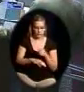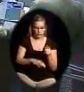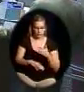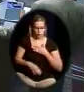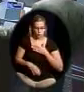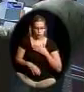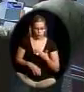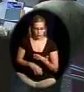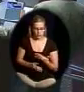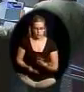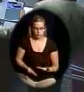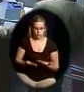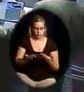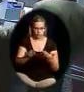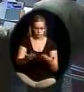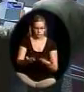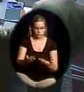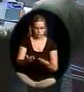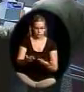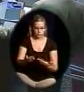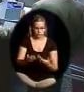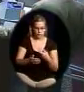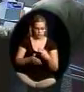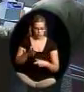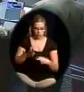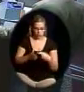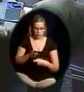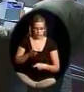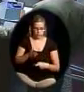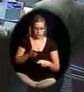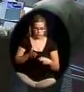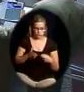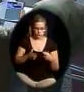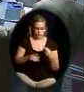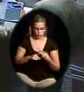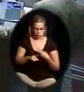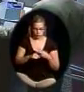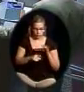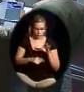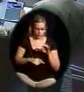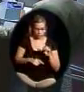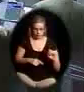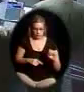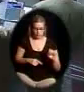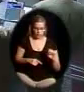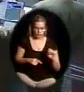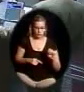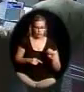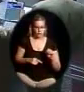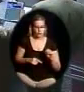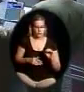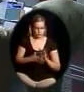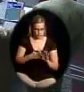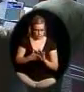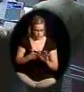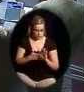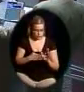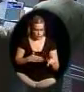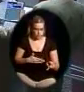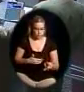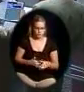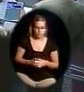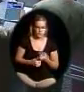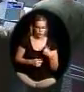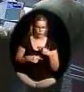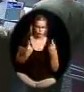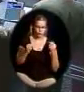to provide the costs of rental fee and perform the cleanup responsibilities. And so